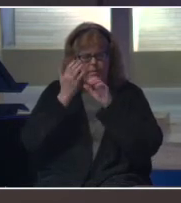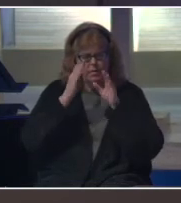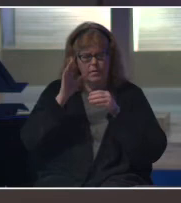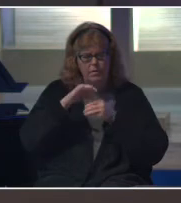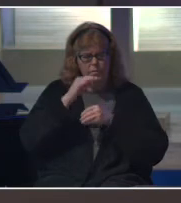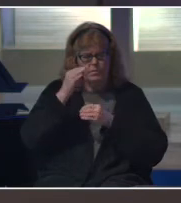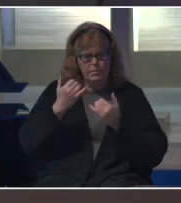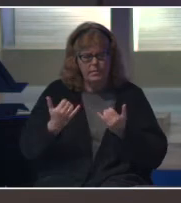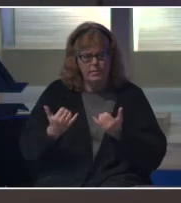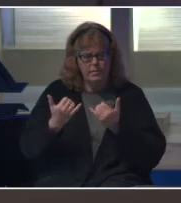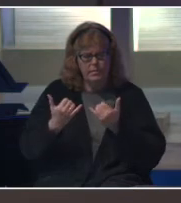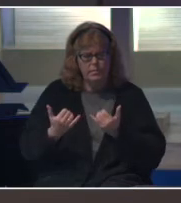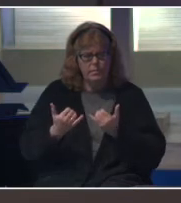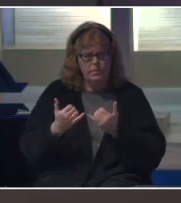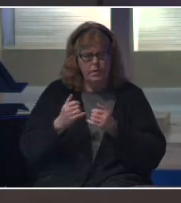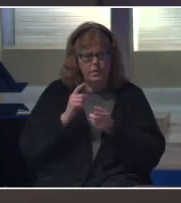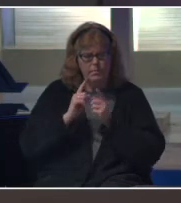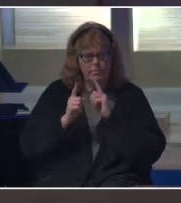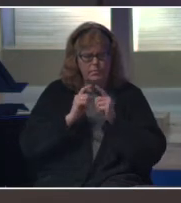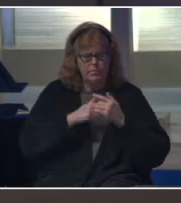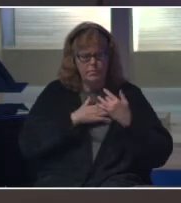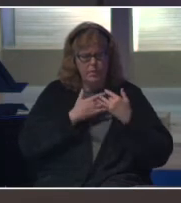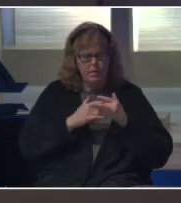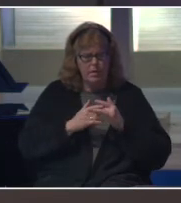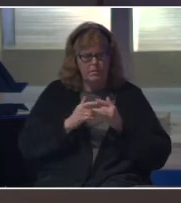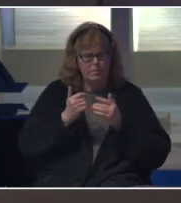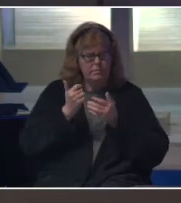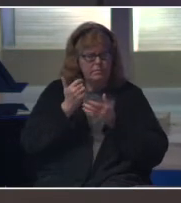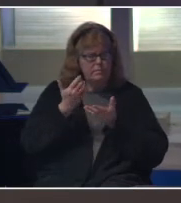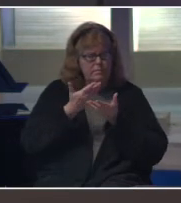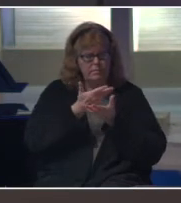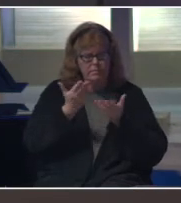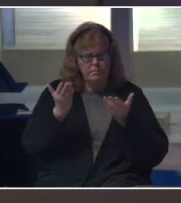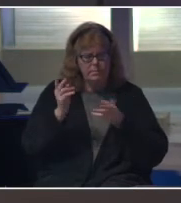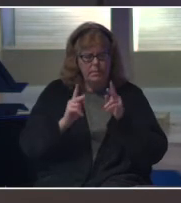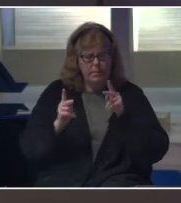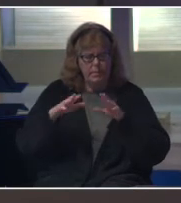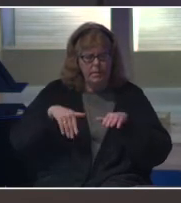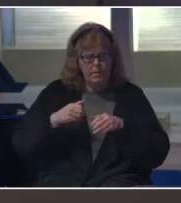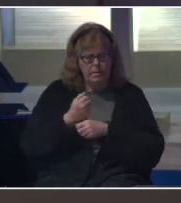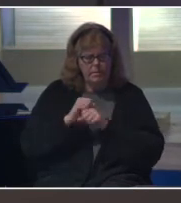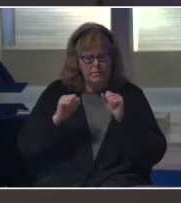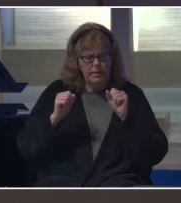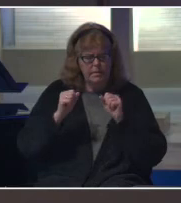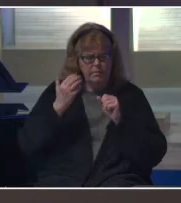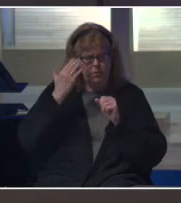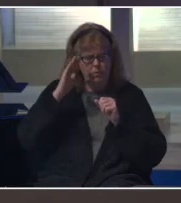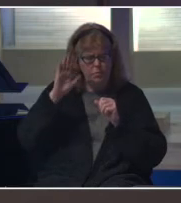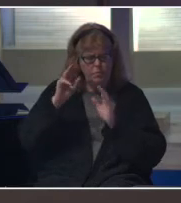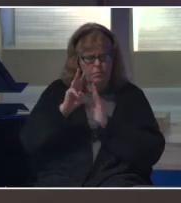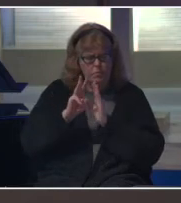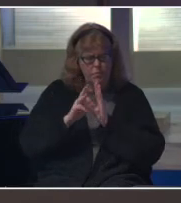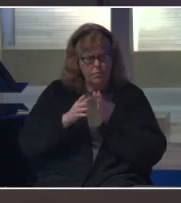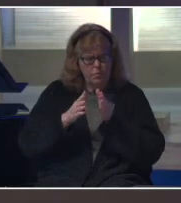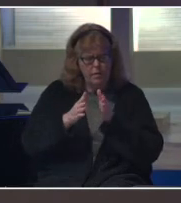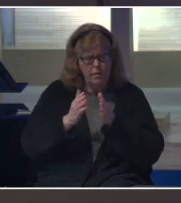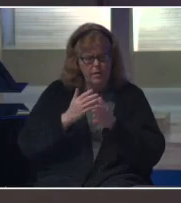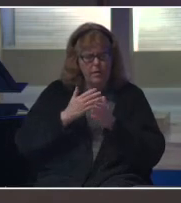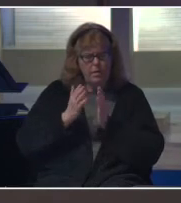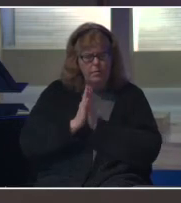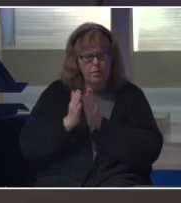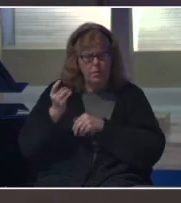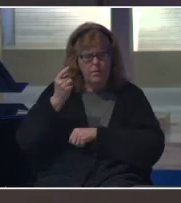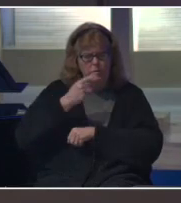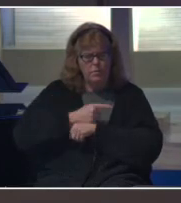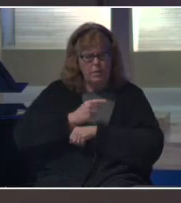spirit today has spoken to our hearts. If there are any here among us, Lord, who have not come to know you and your ways, I pray that today, if